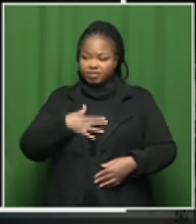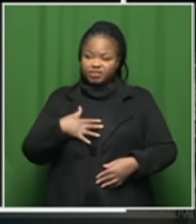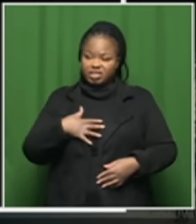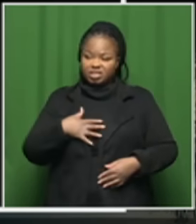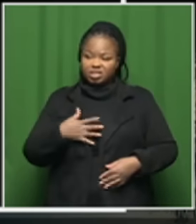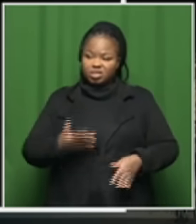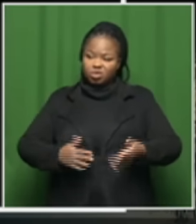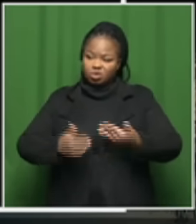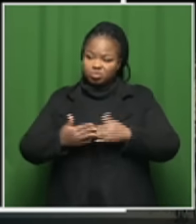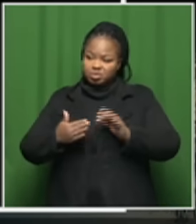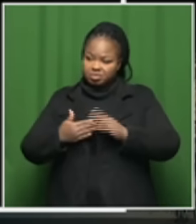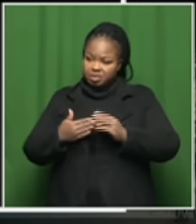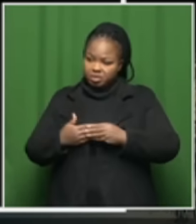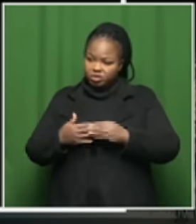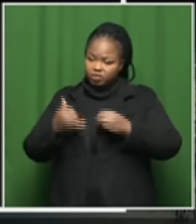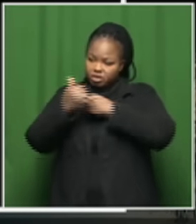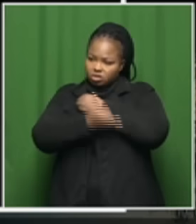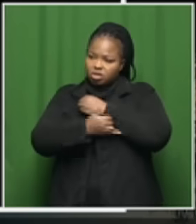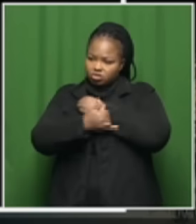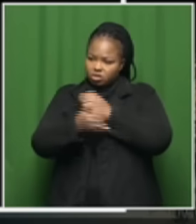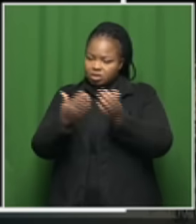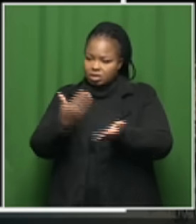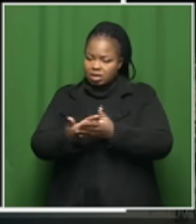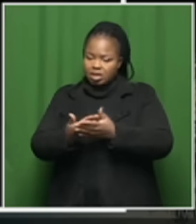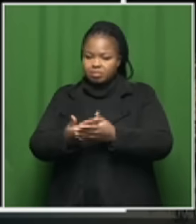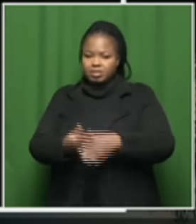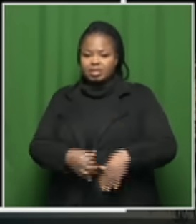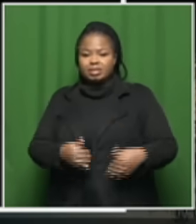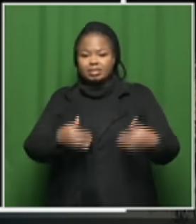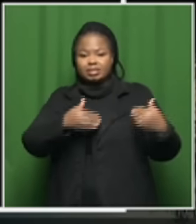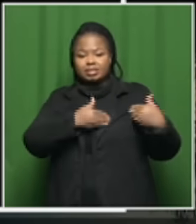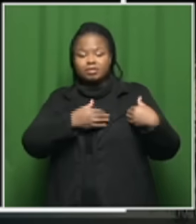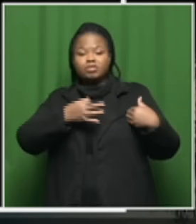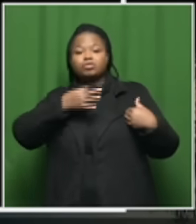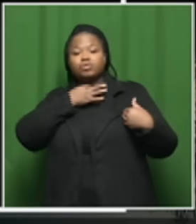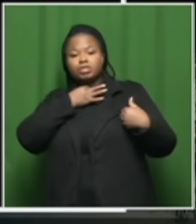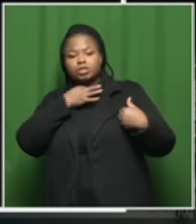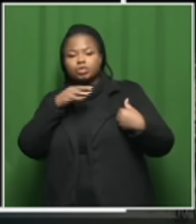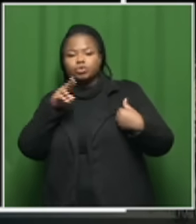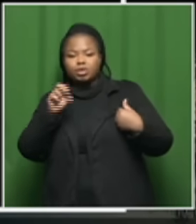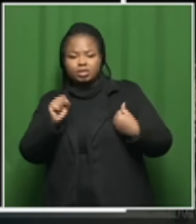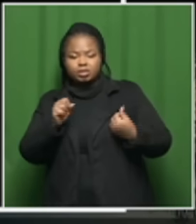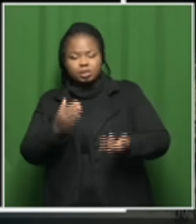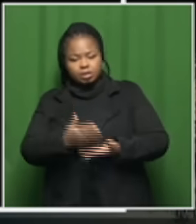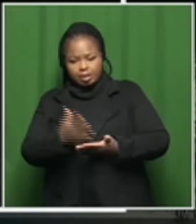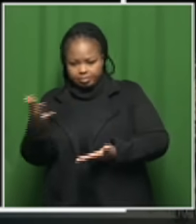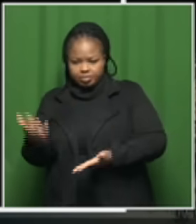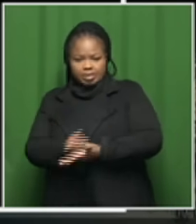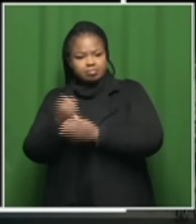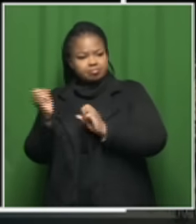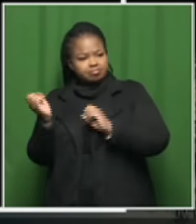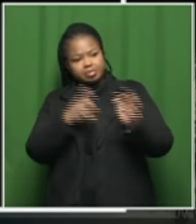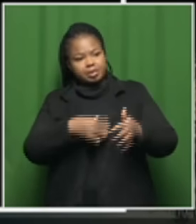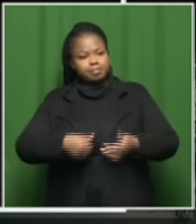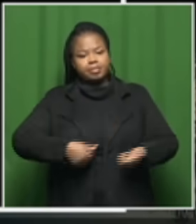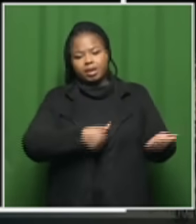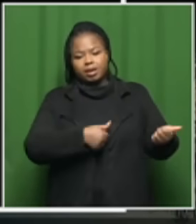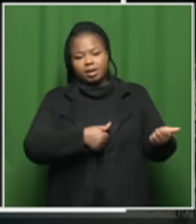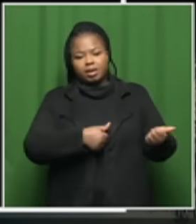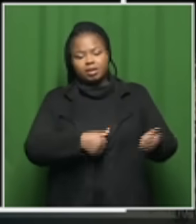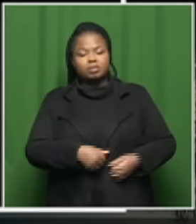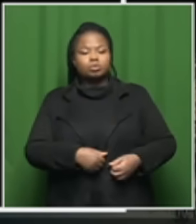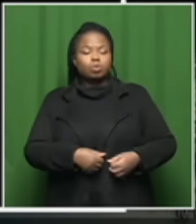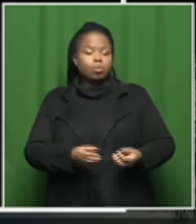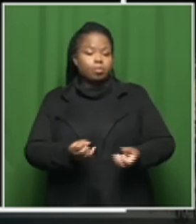citizens of those countries might pose security threat to the U.S., he has been deporting those people, and mainly from the